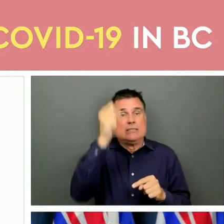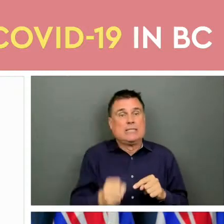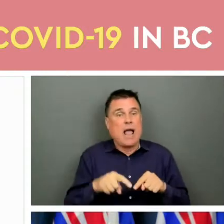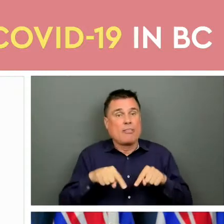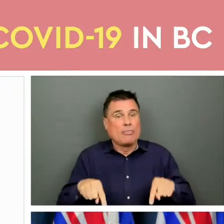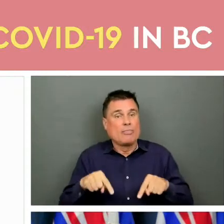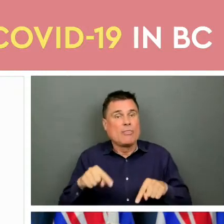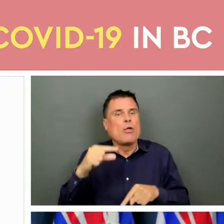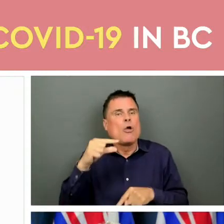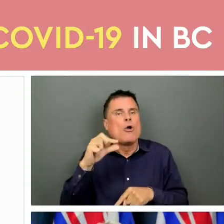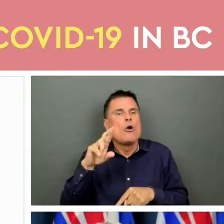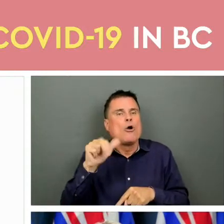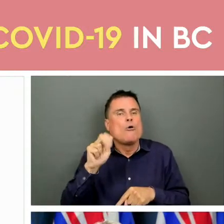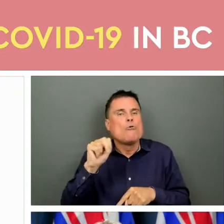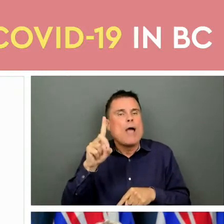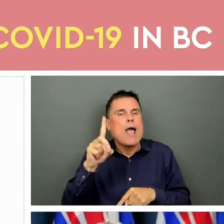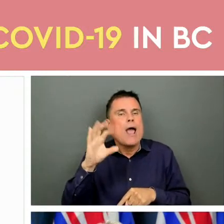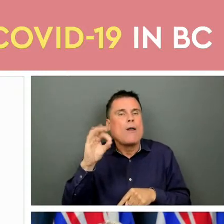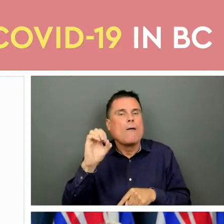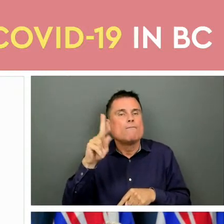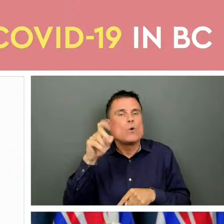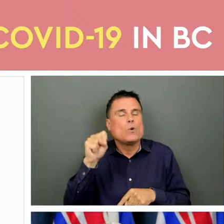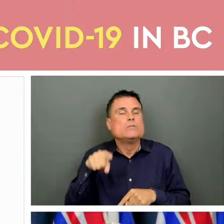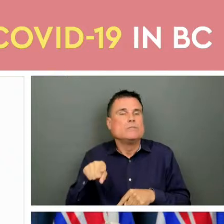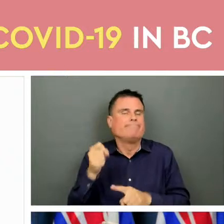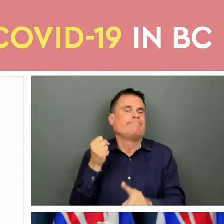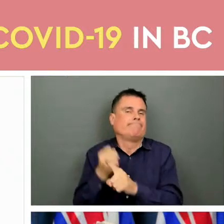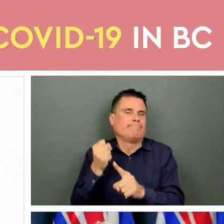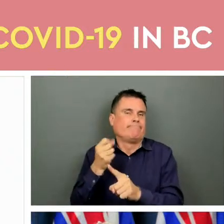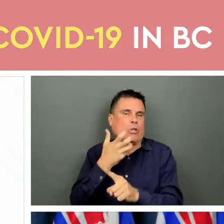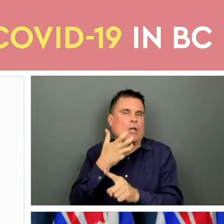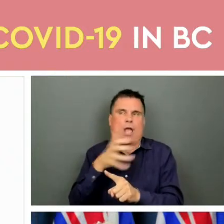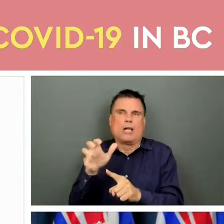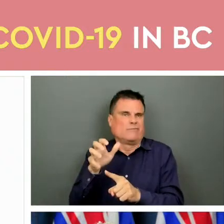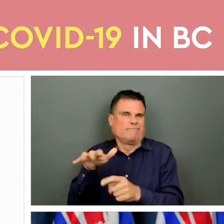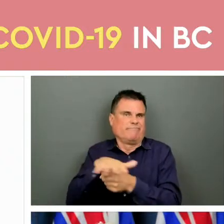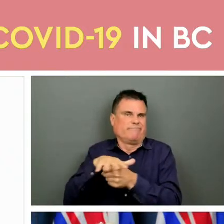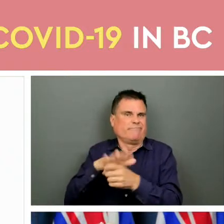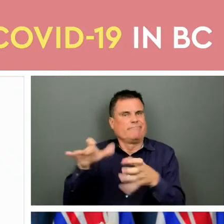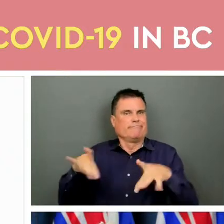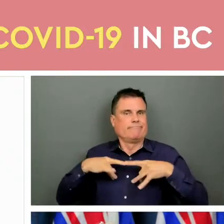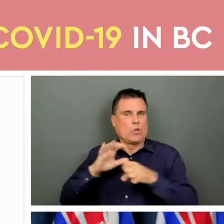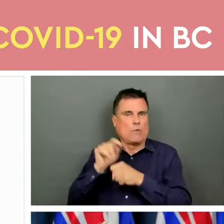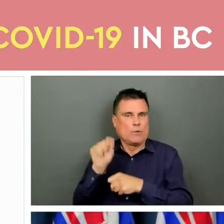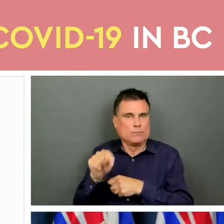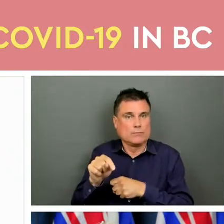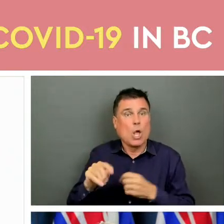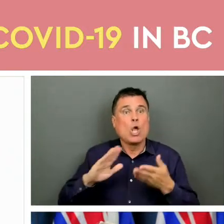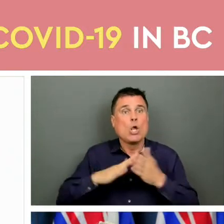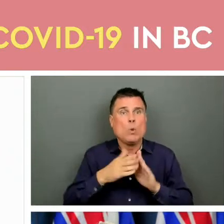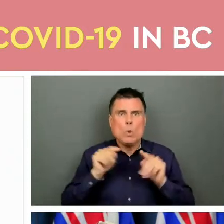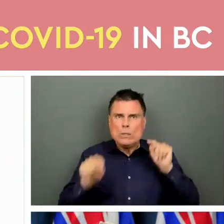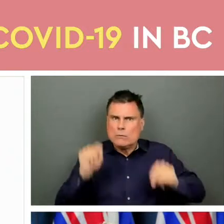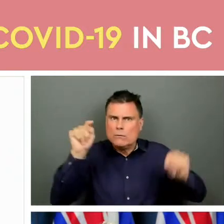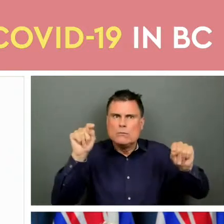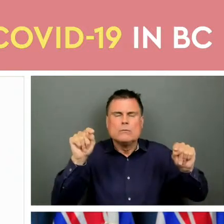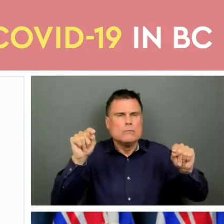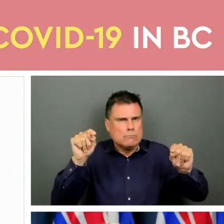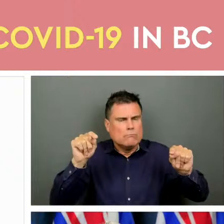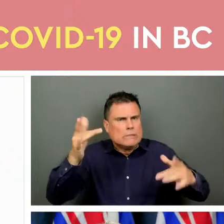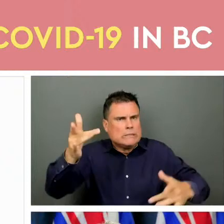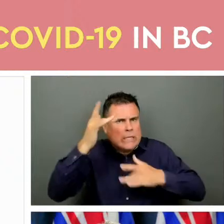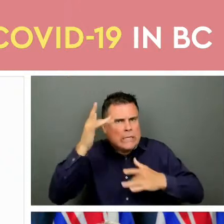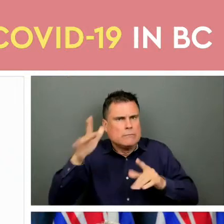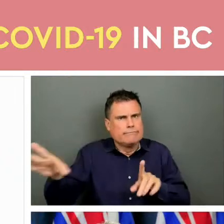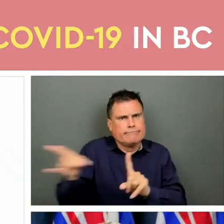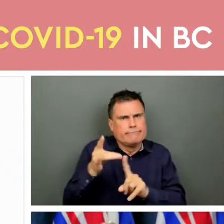those smaller communities, the case rates can be quite high, even though the numbers are small. But this reminds us that there still